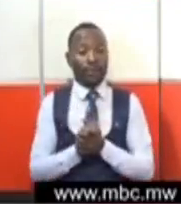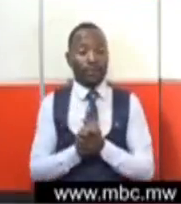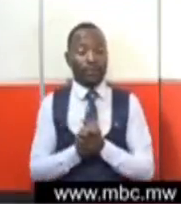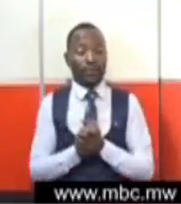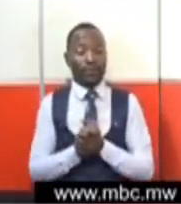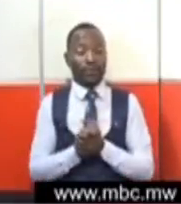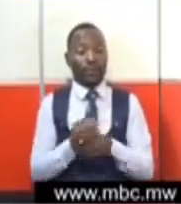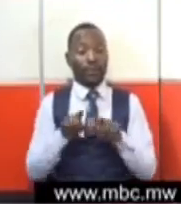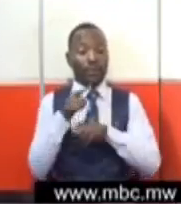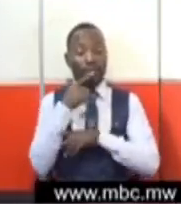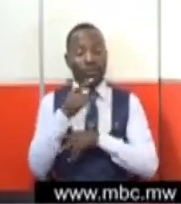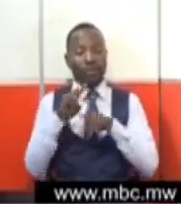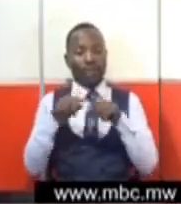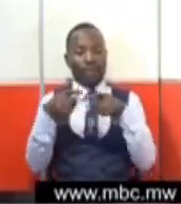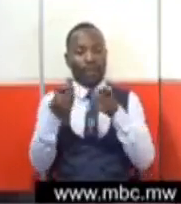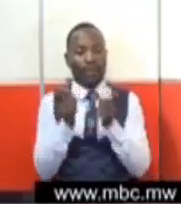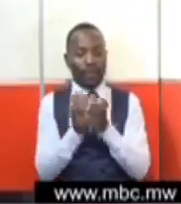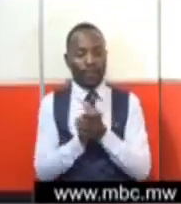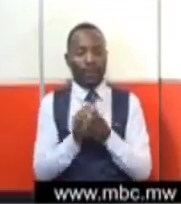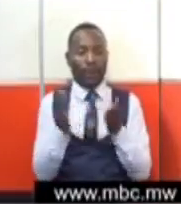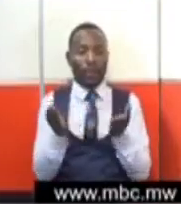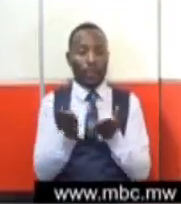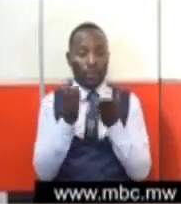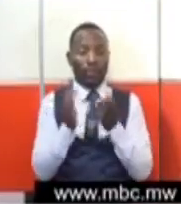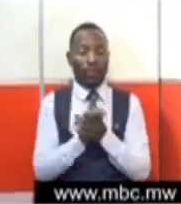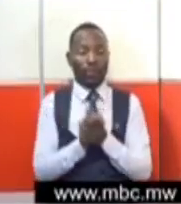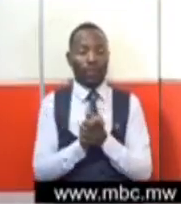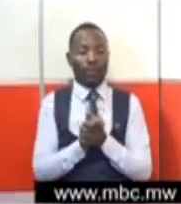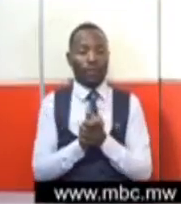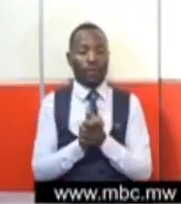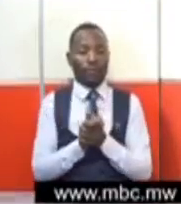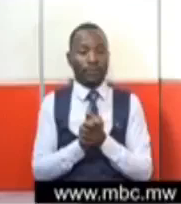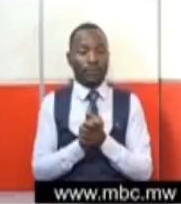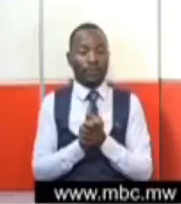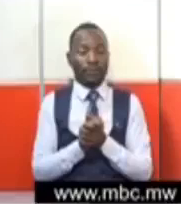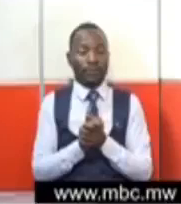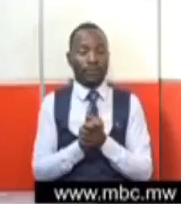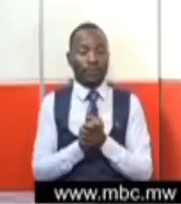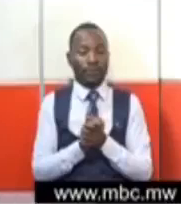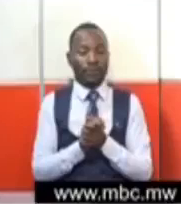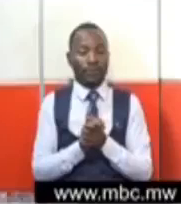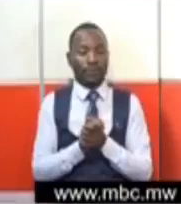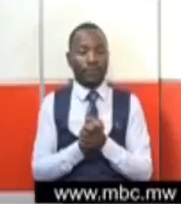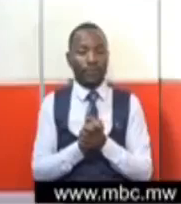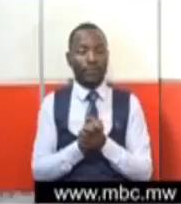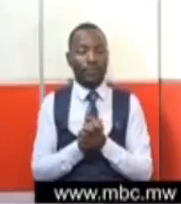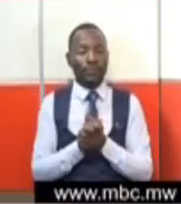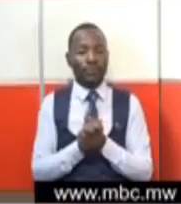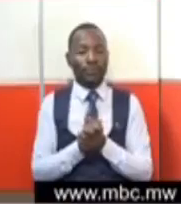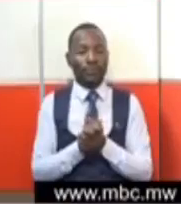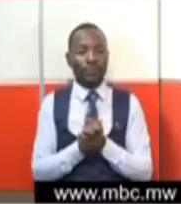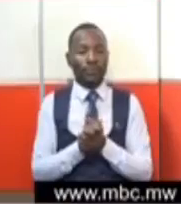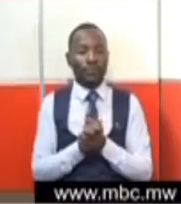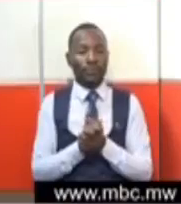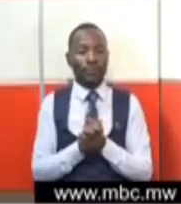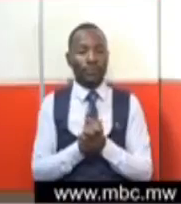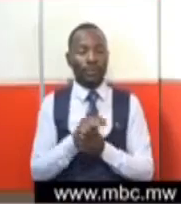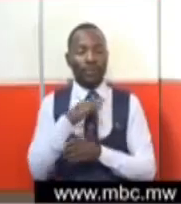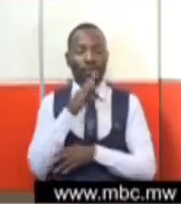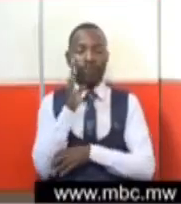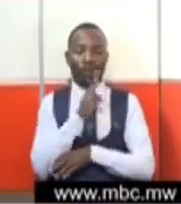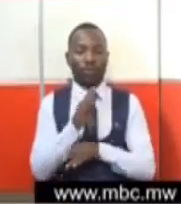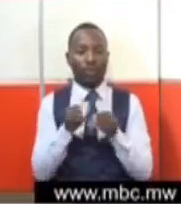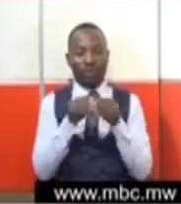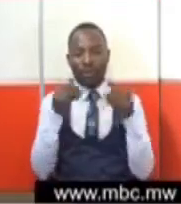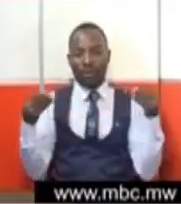a league which will produce teams to be promoted to the Super League. Norbert Jameson, NBC Sports. Well, that item